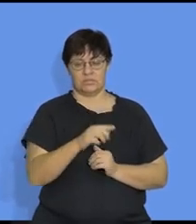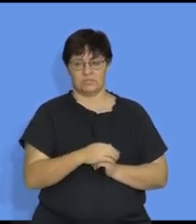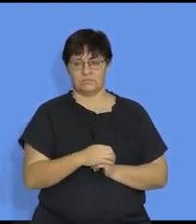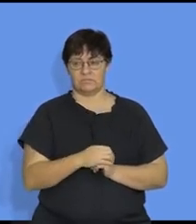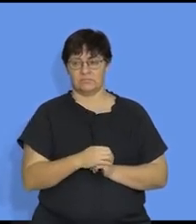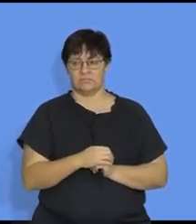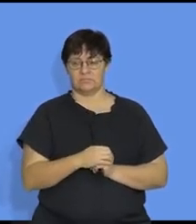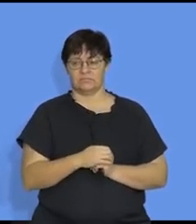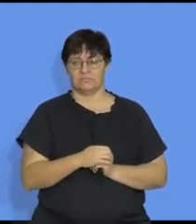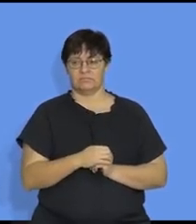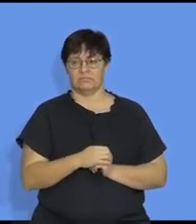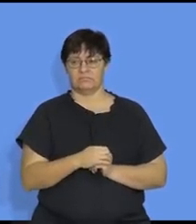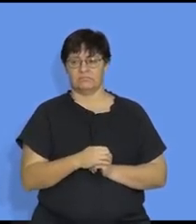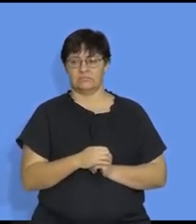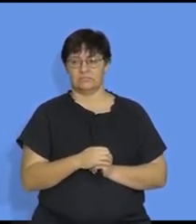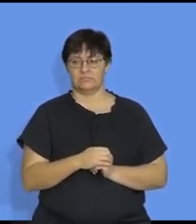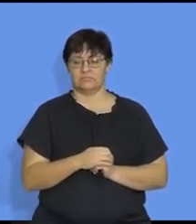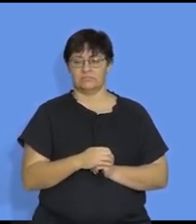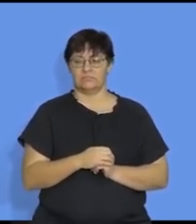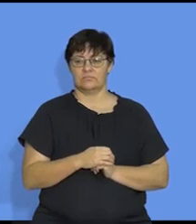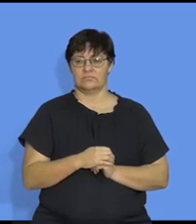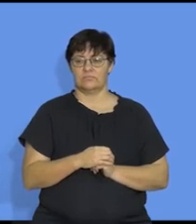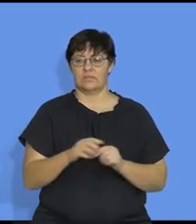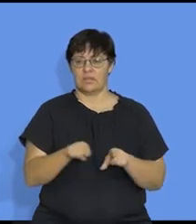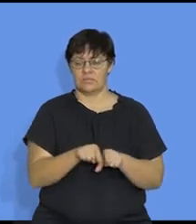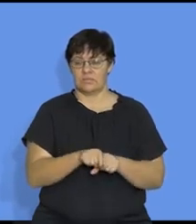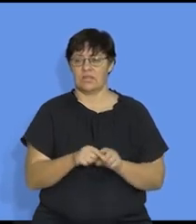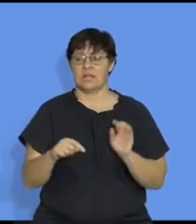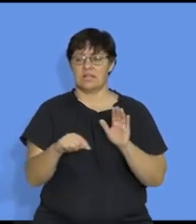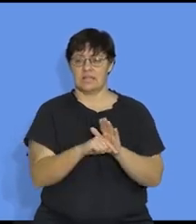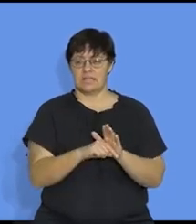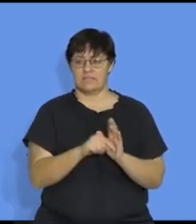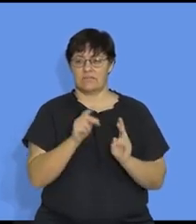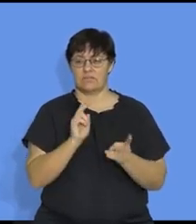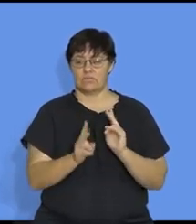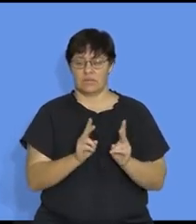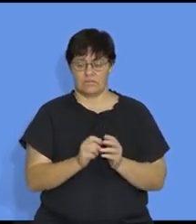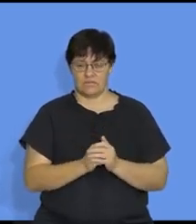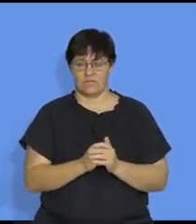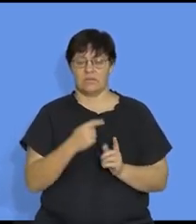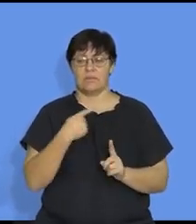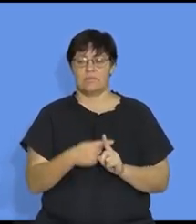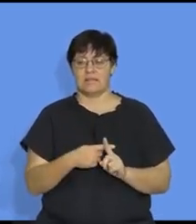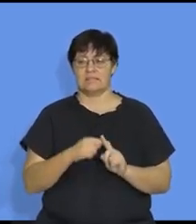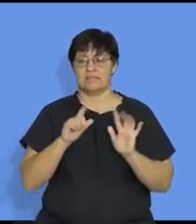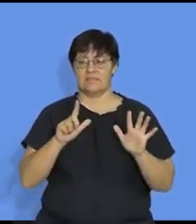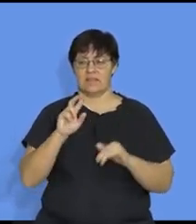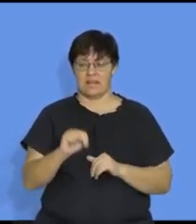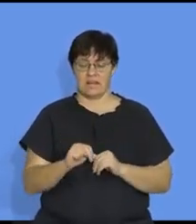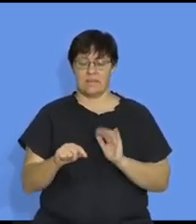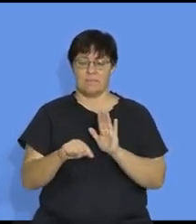be 121 is equal to negative 12 plus